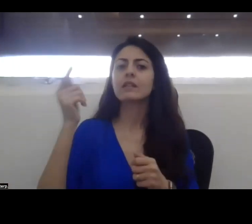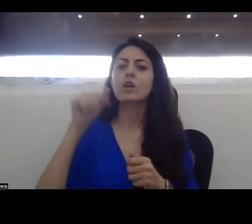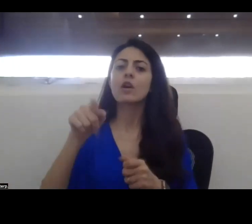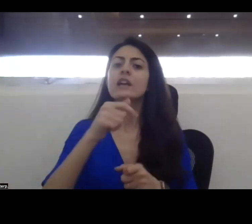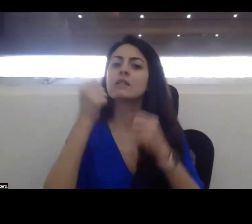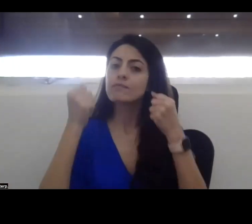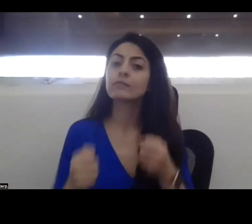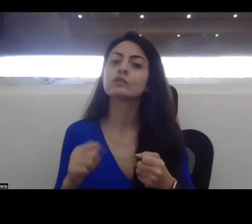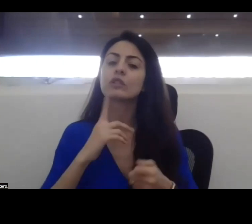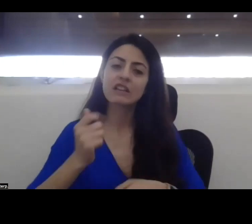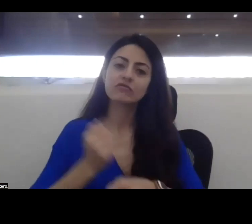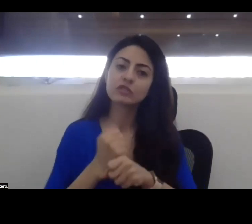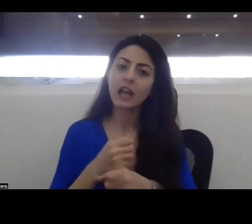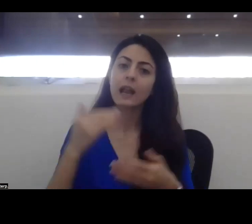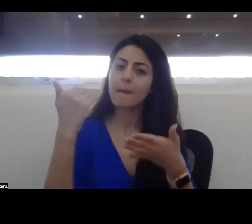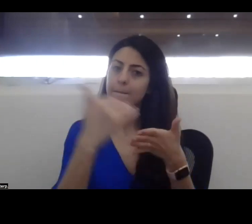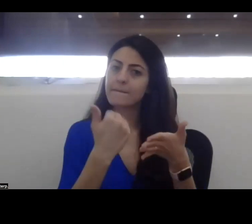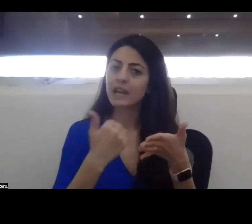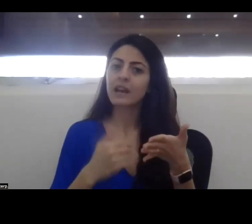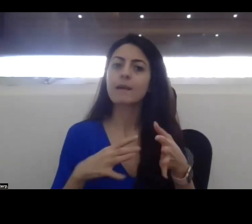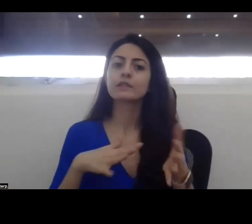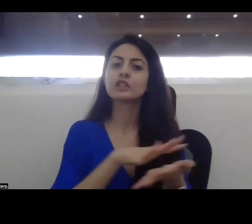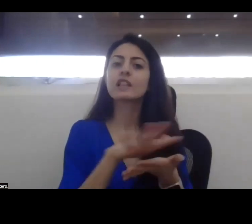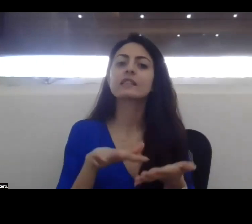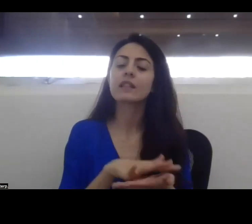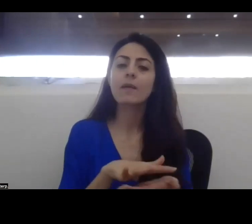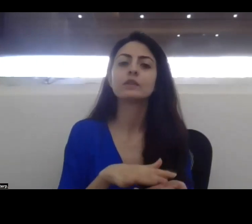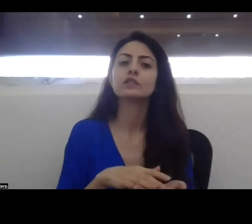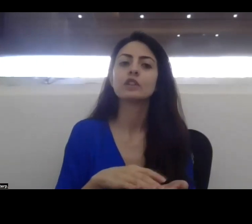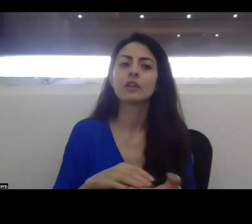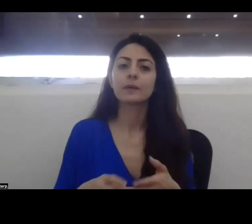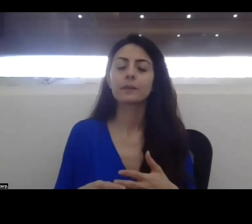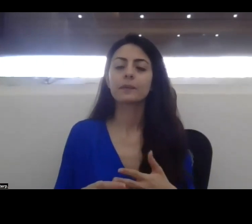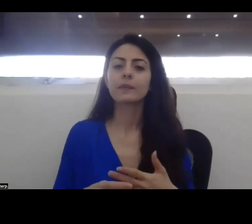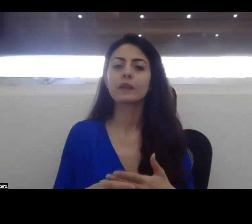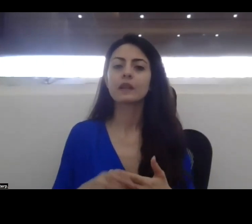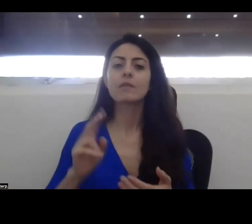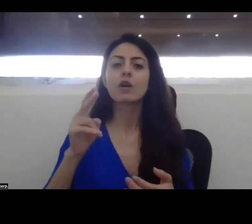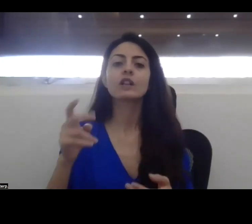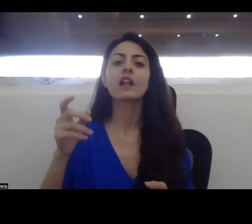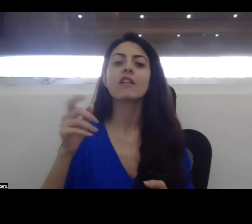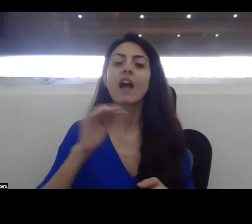Protection Program for Children with Disabilities, the cash transfer and case management in Syria.